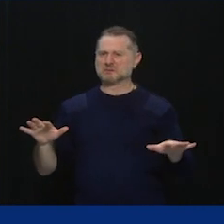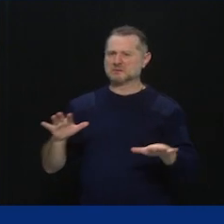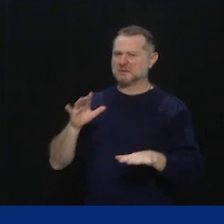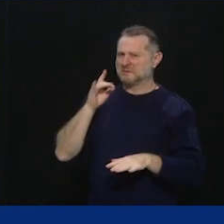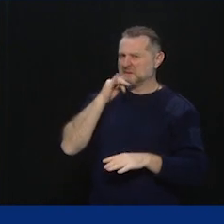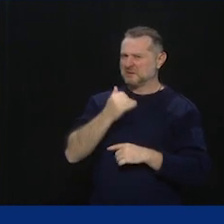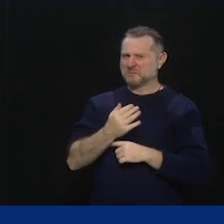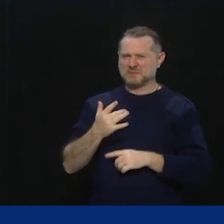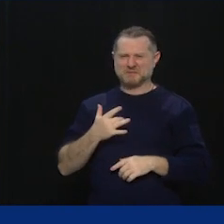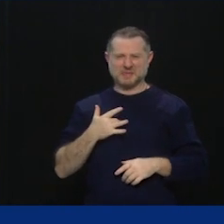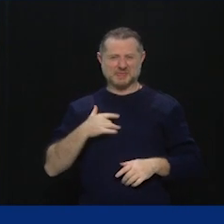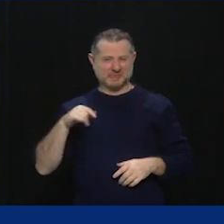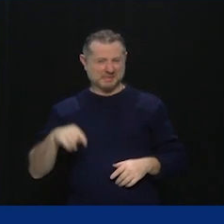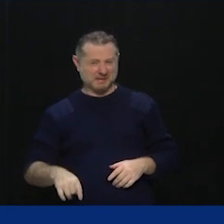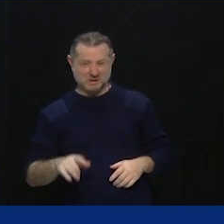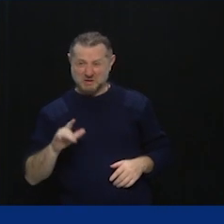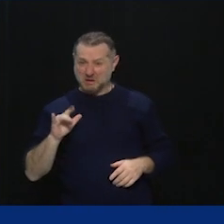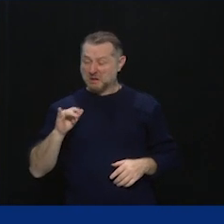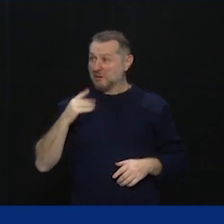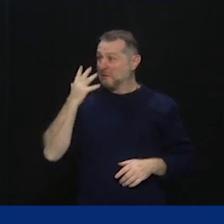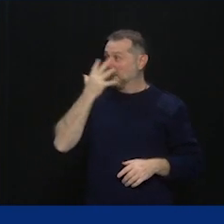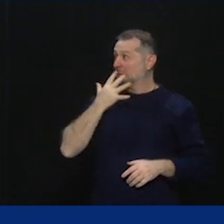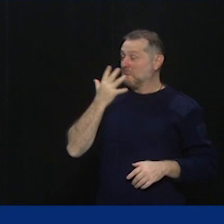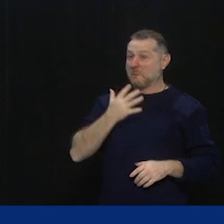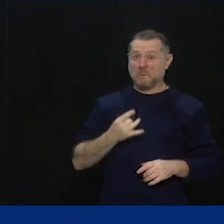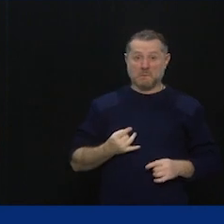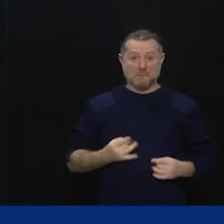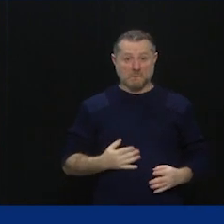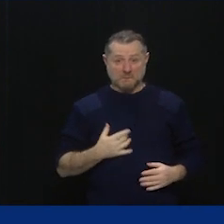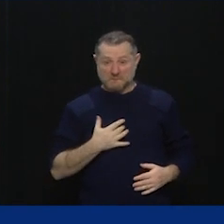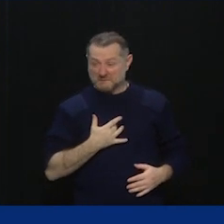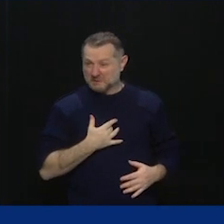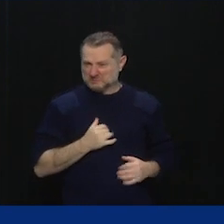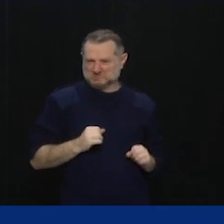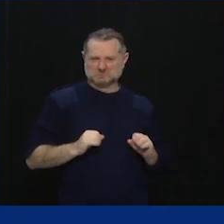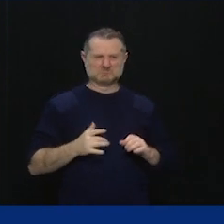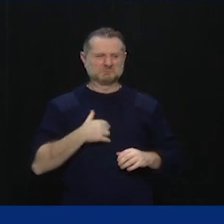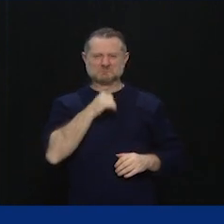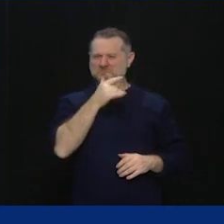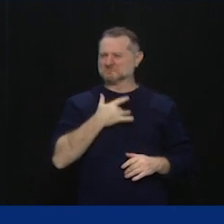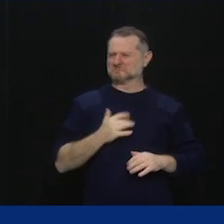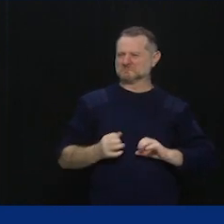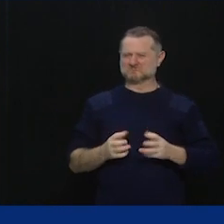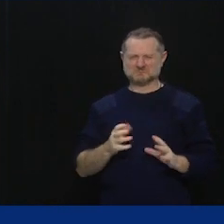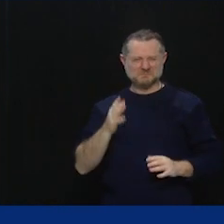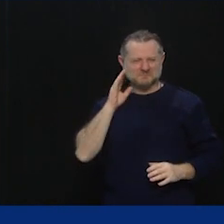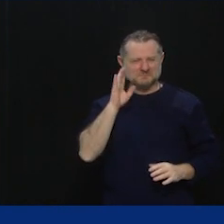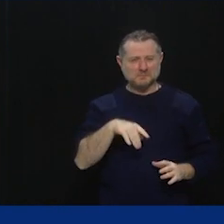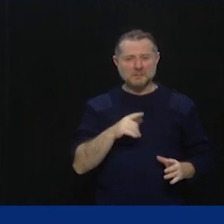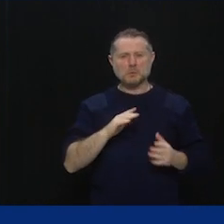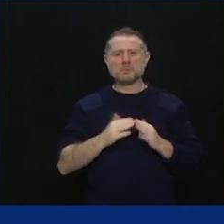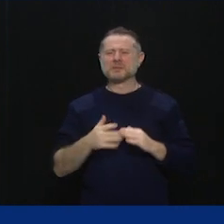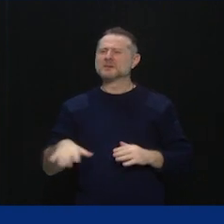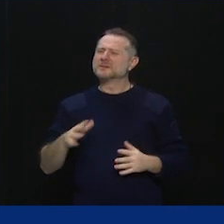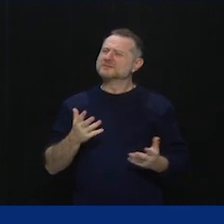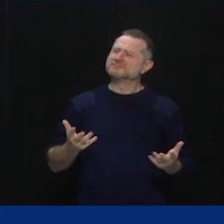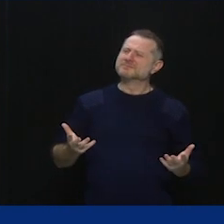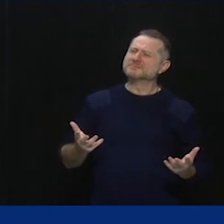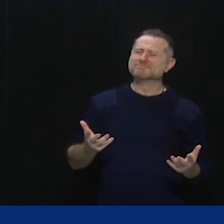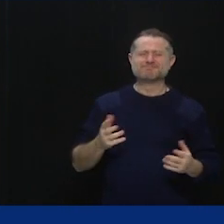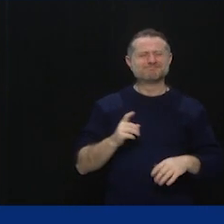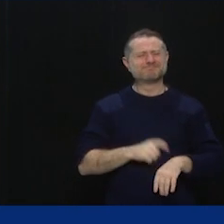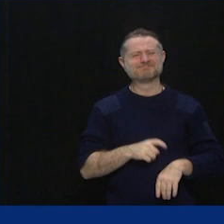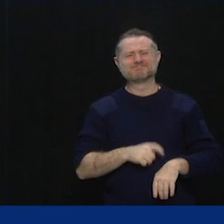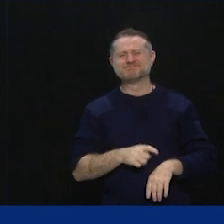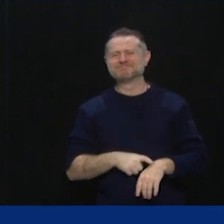Island? Is this what you have to offer? And the community started to say, we don't want our front door to look like that. We want our front door to be